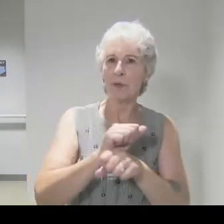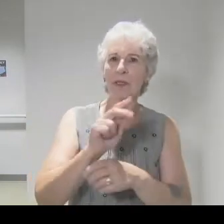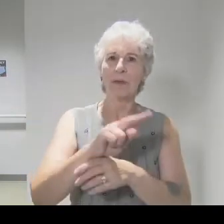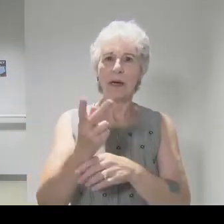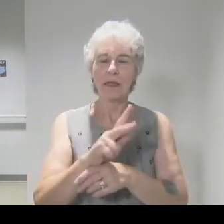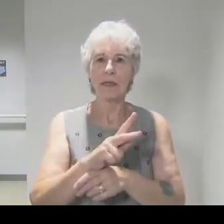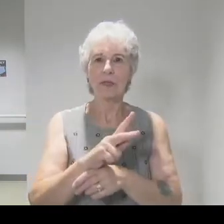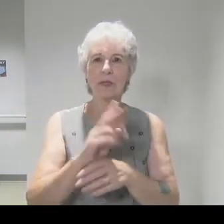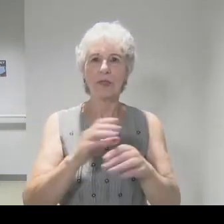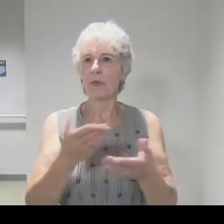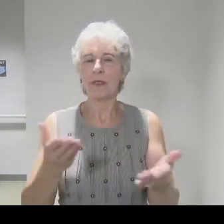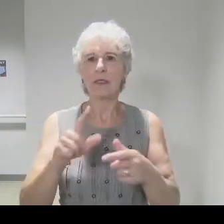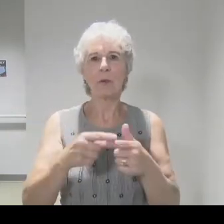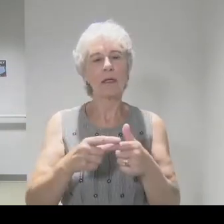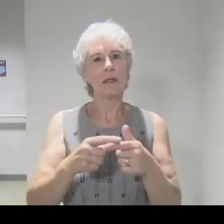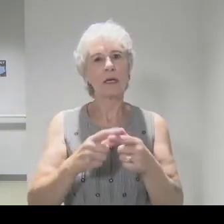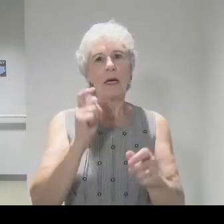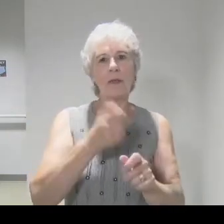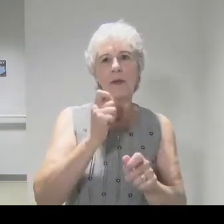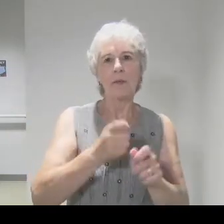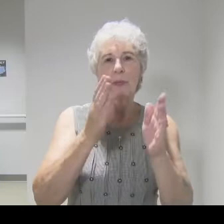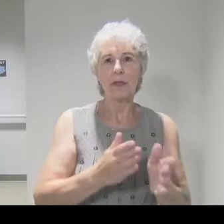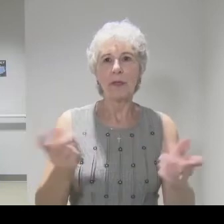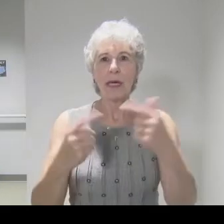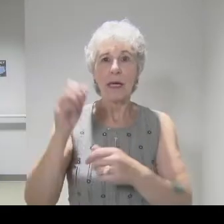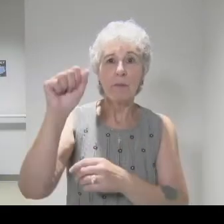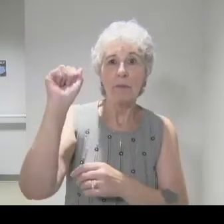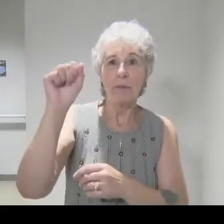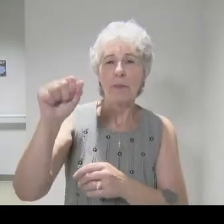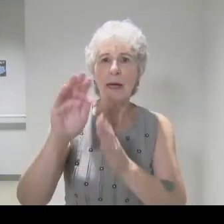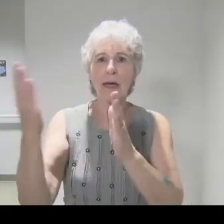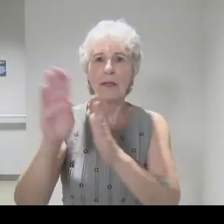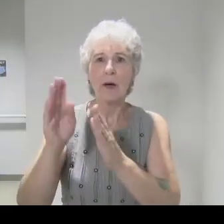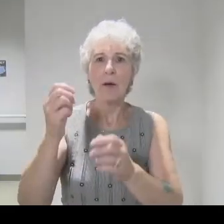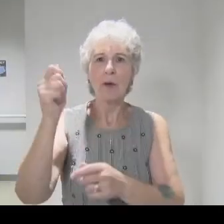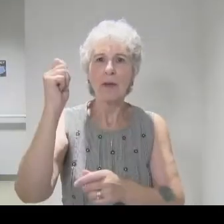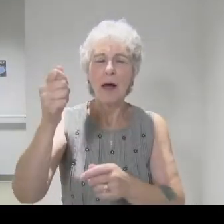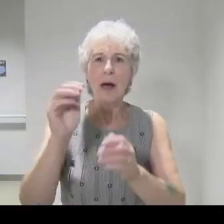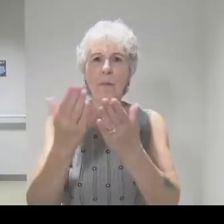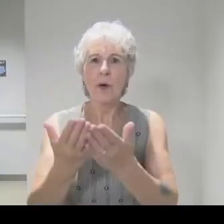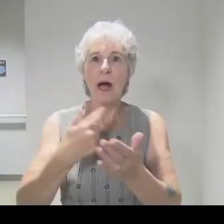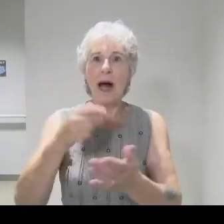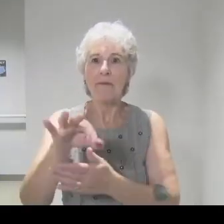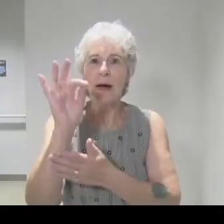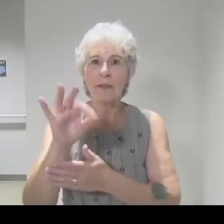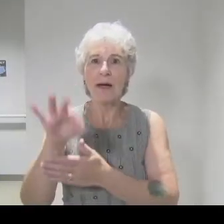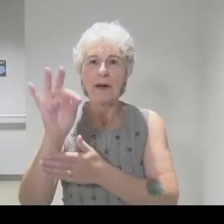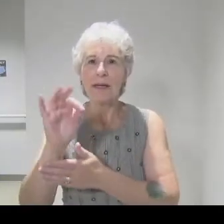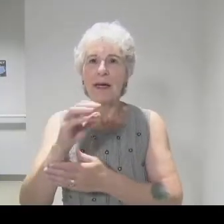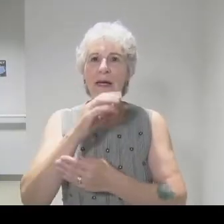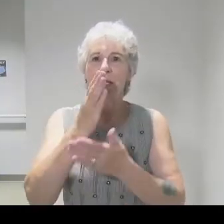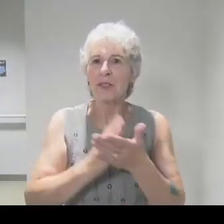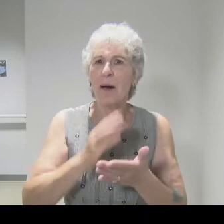when one of the contractors came running up and banging on the door and with this book, and he said, I found this that some old